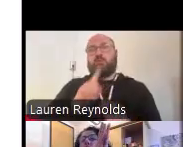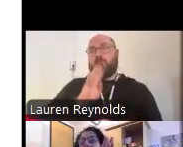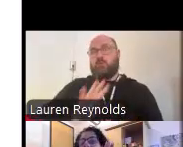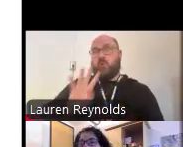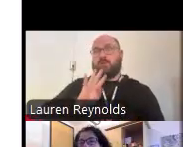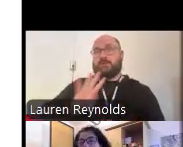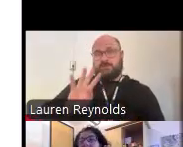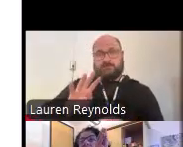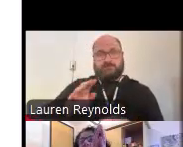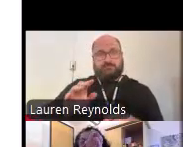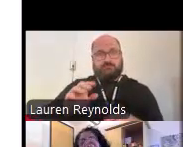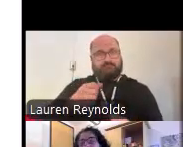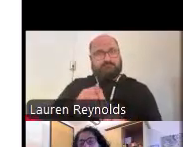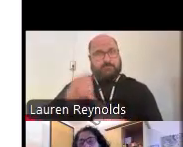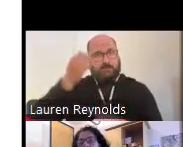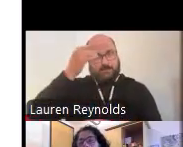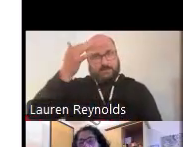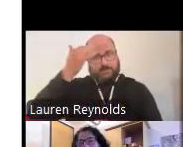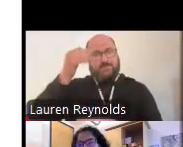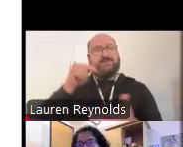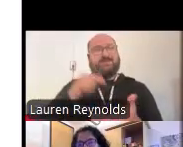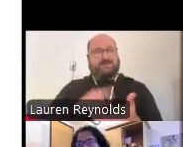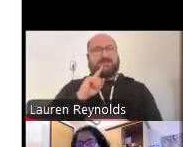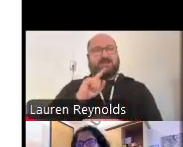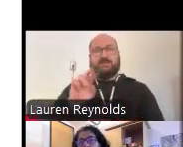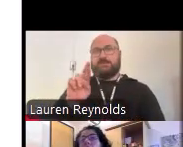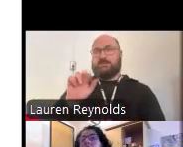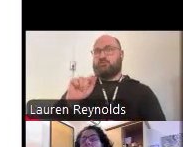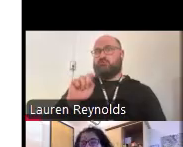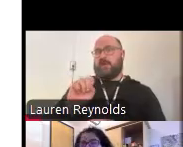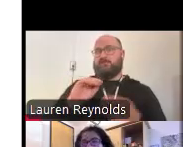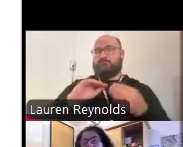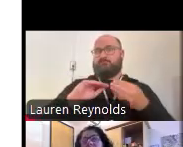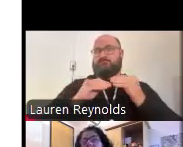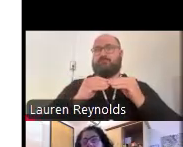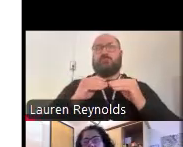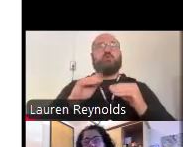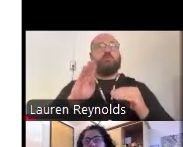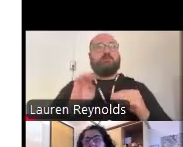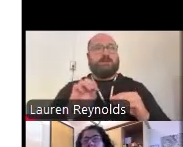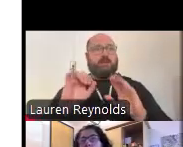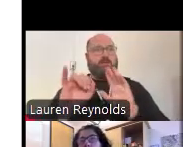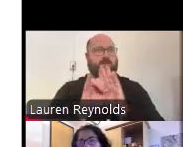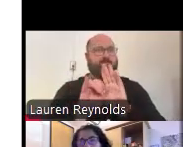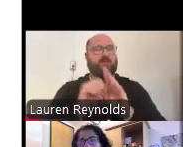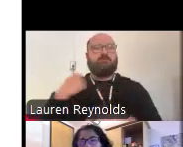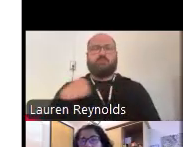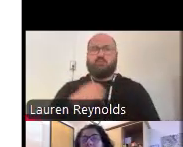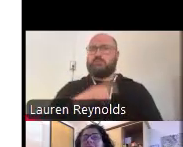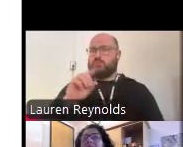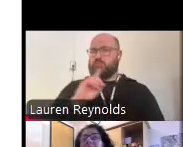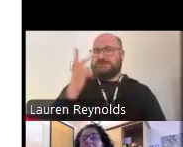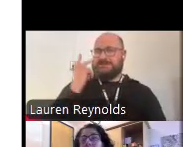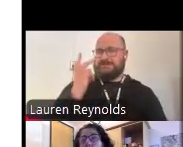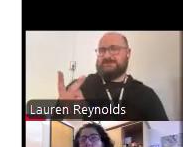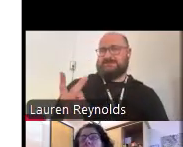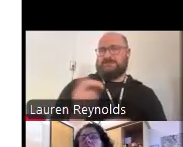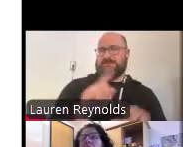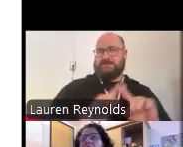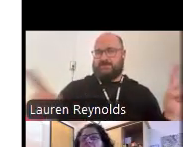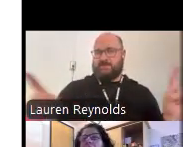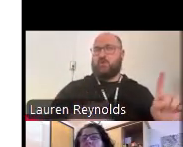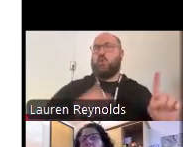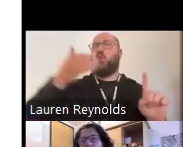is the rate of being identified, we are seeing differences in over time. So we see a